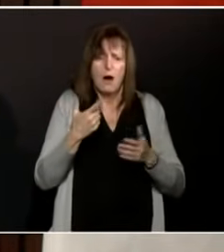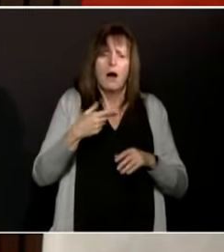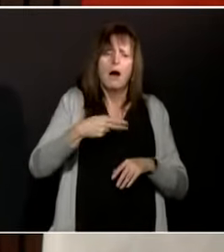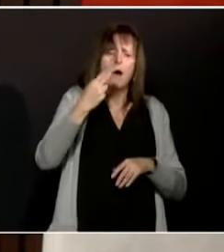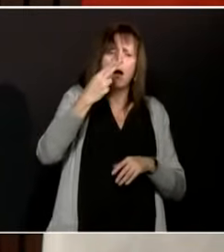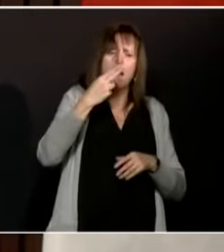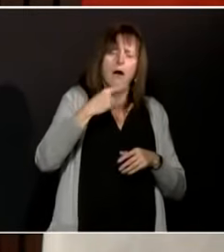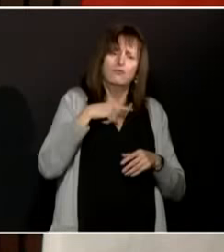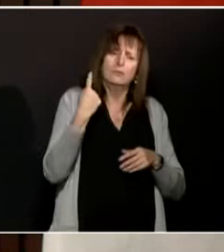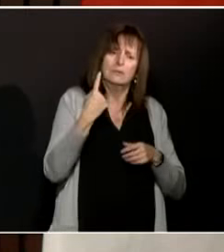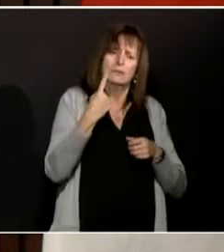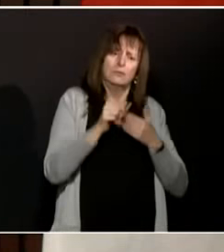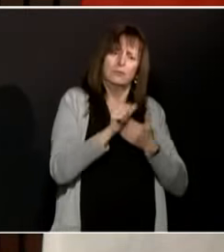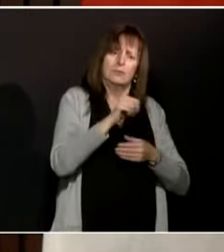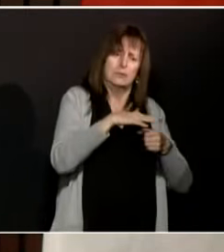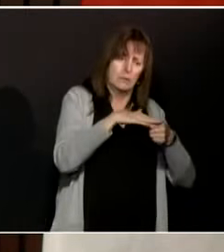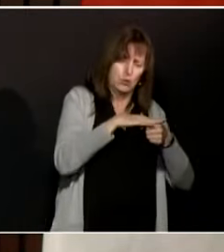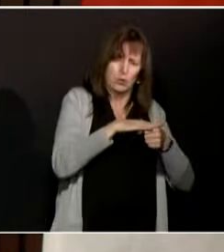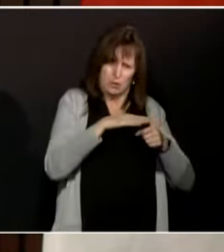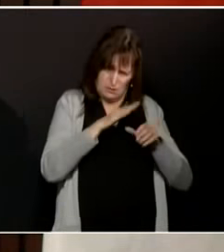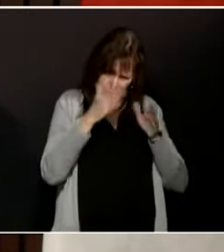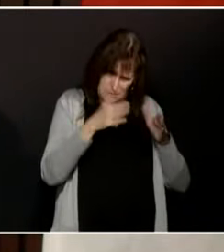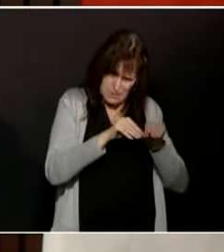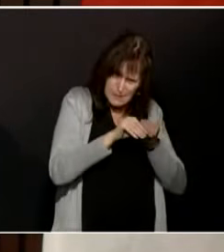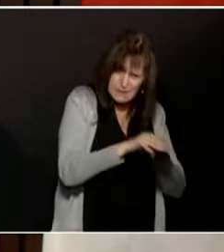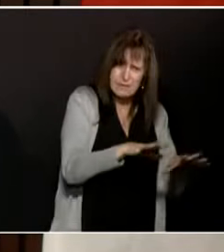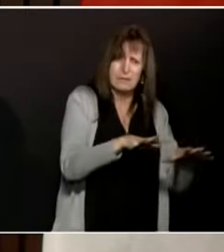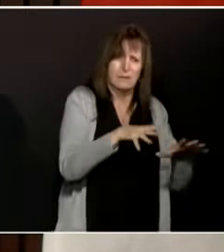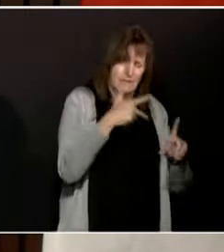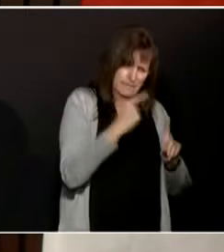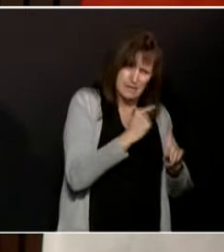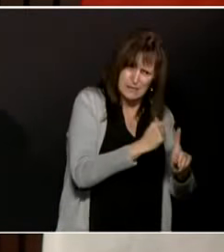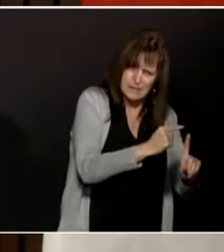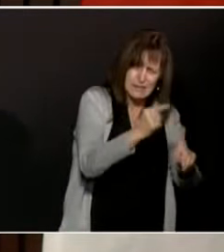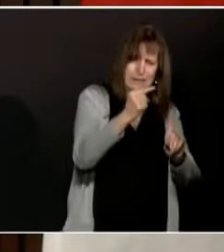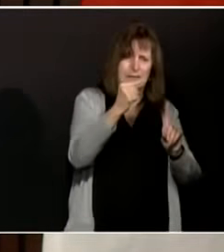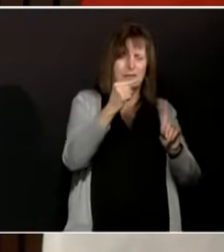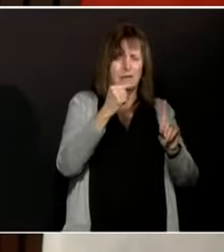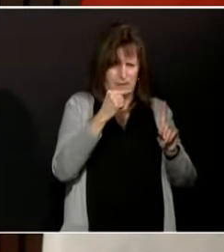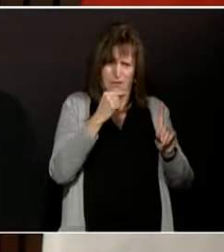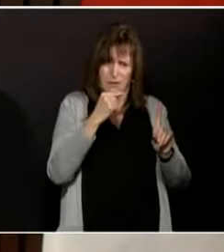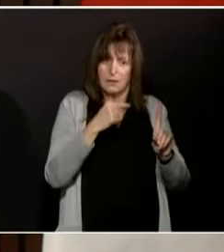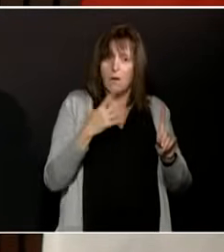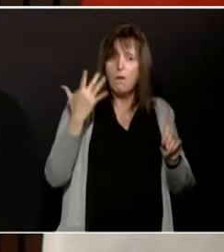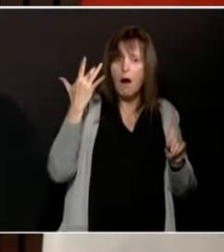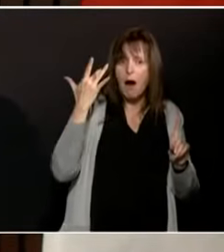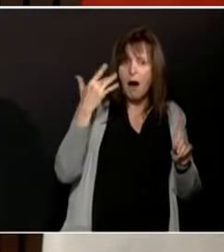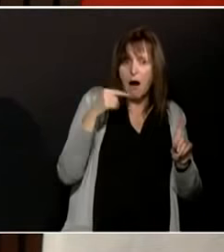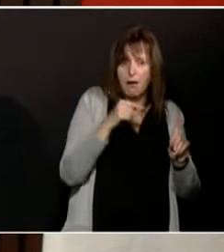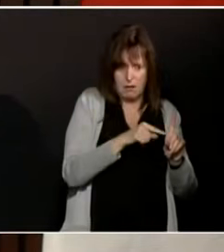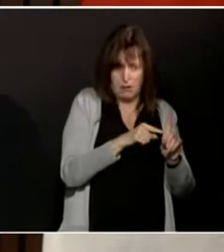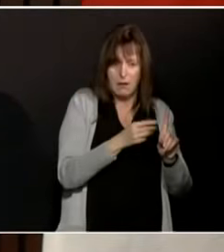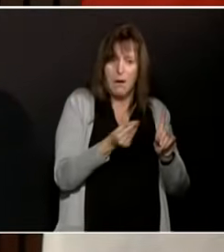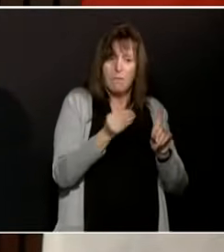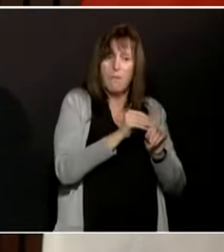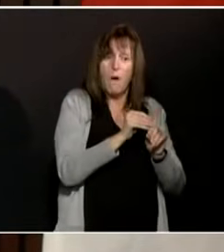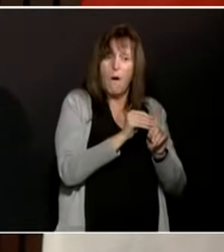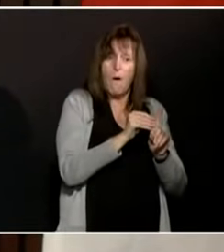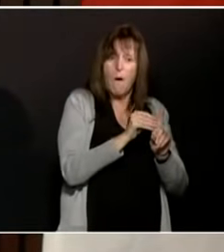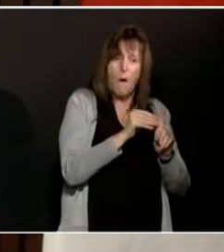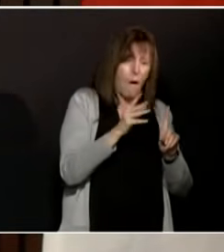now. And it's because of the risk of exposure, because the people in those communities are essential workers. They can't work from